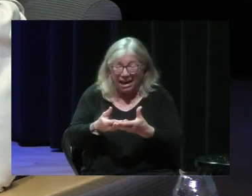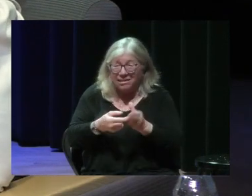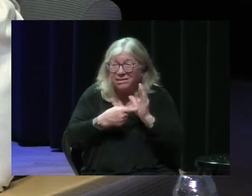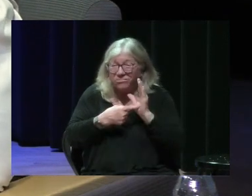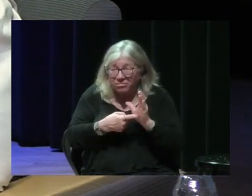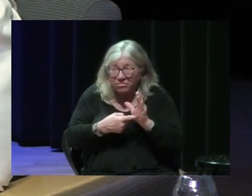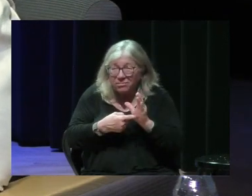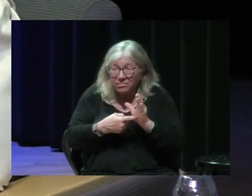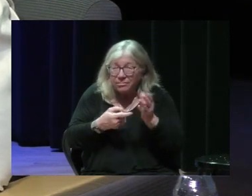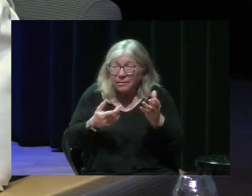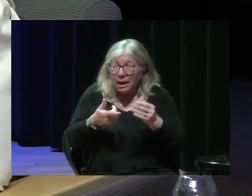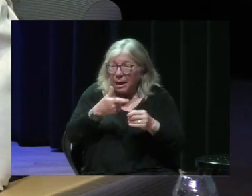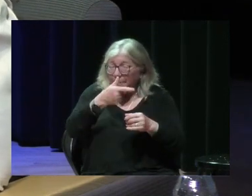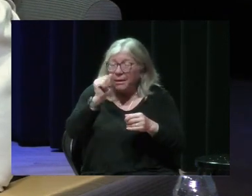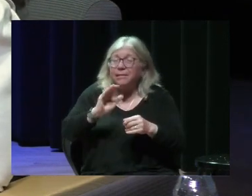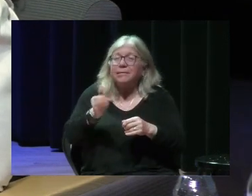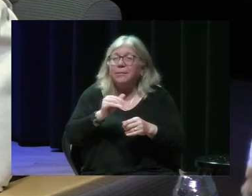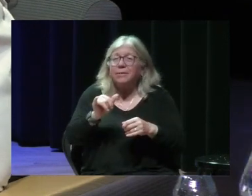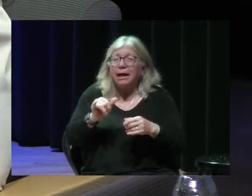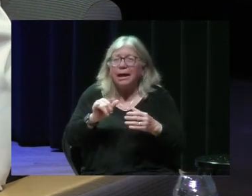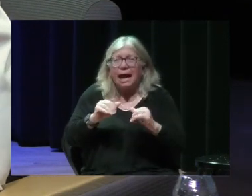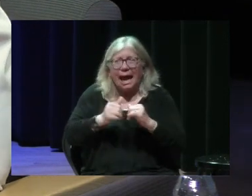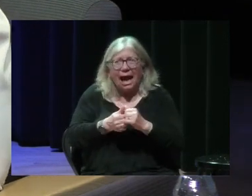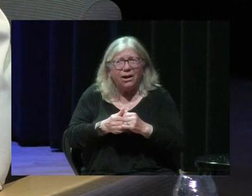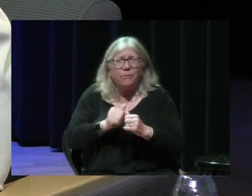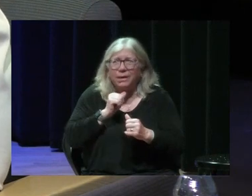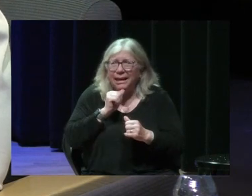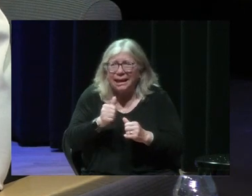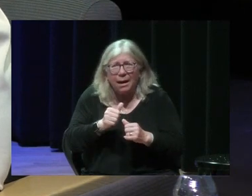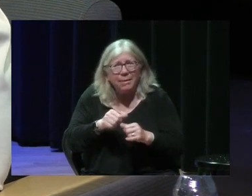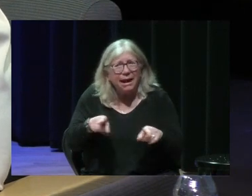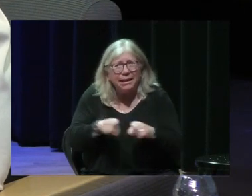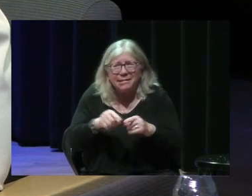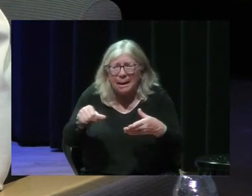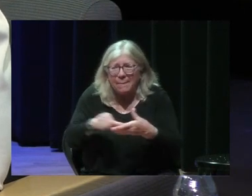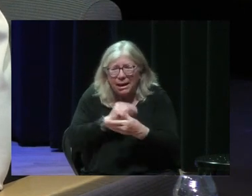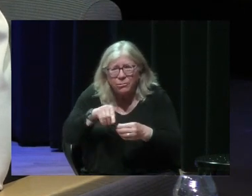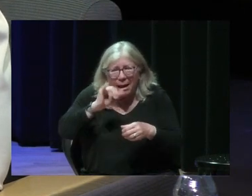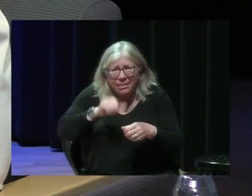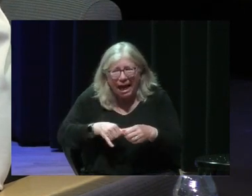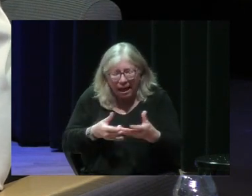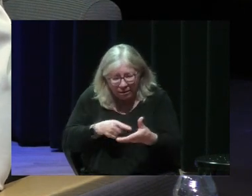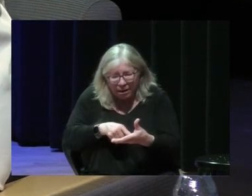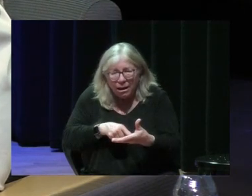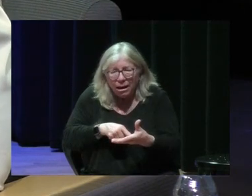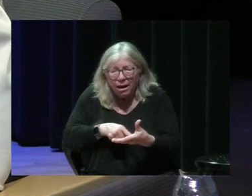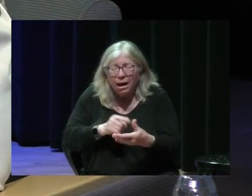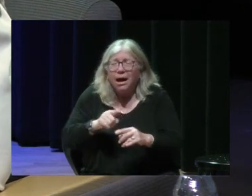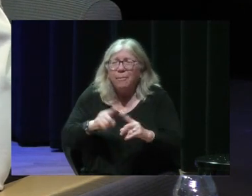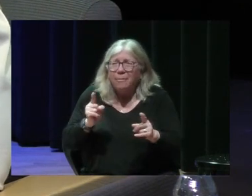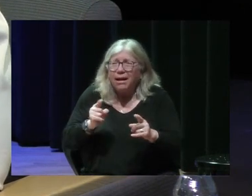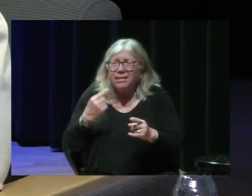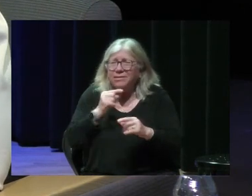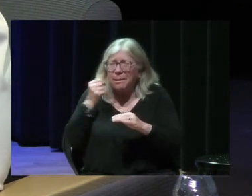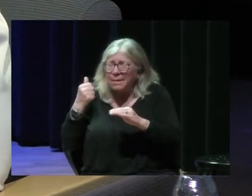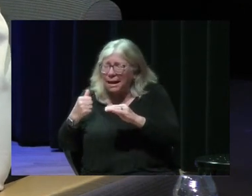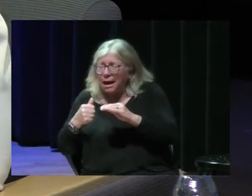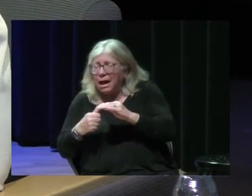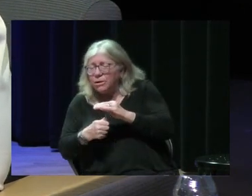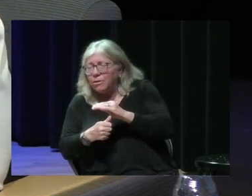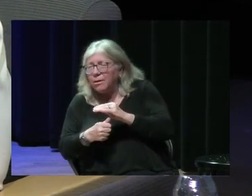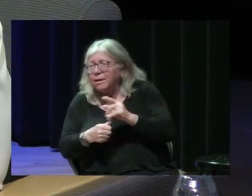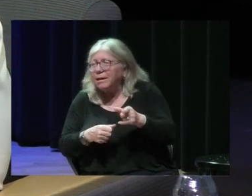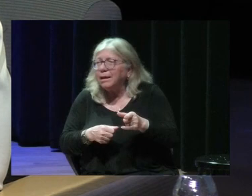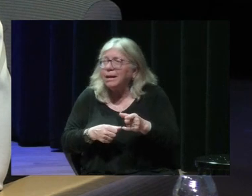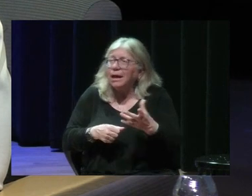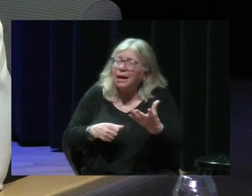to us because it seems like, how can we not even be on the same page about this? But there's something underneath all of that. So sometimes